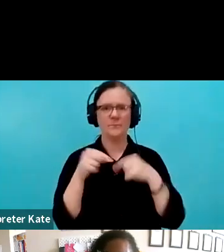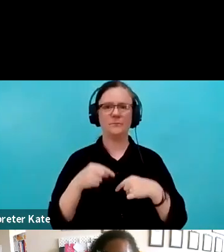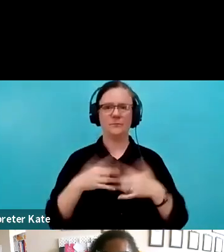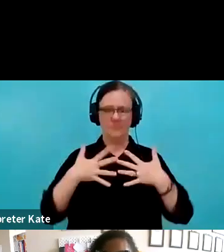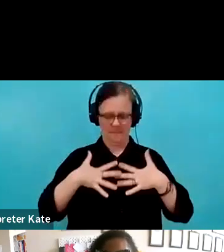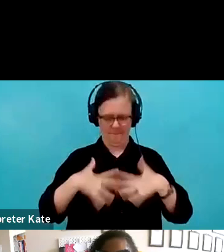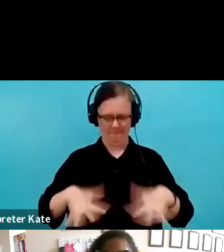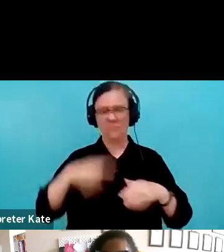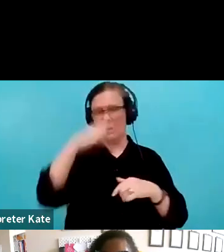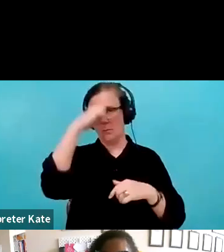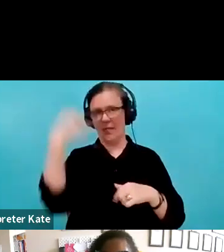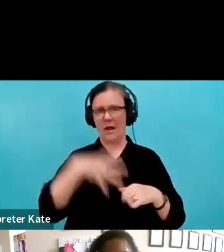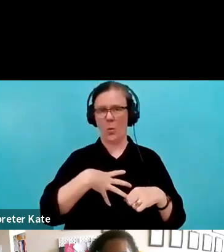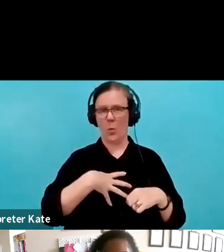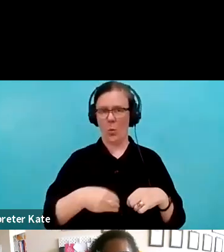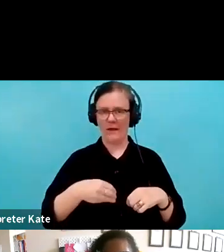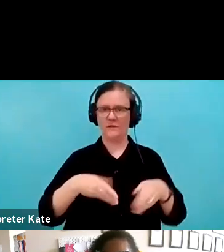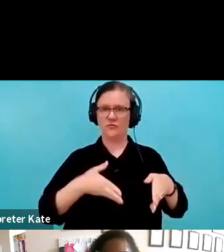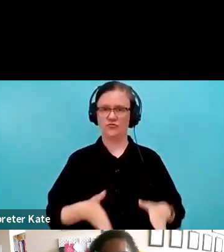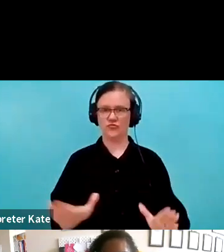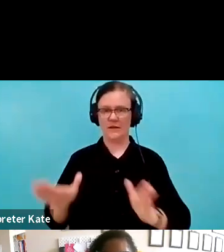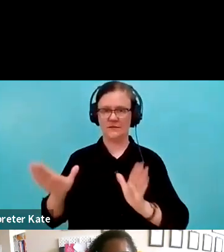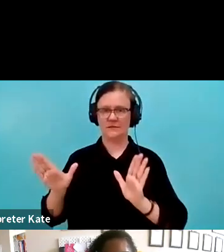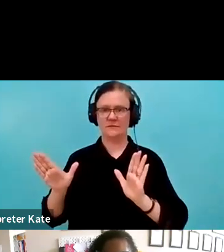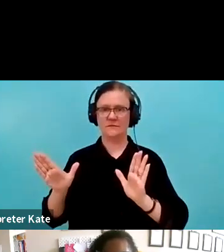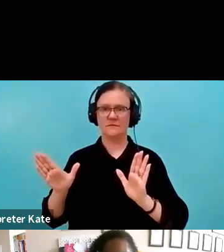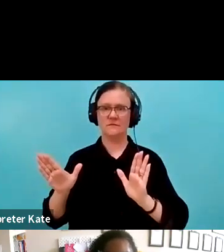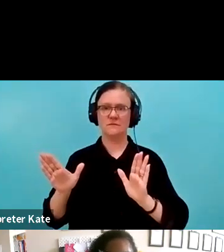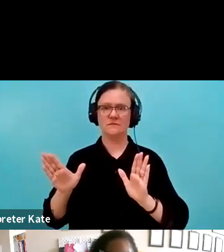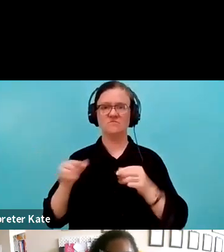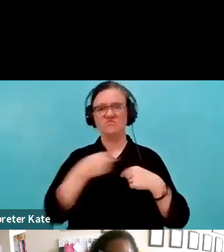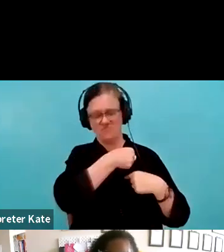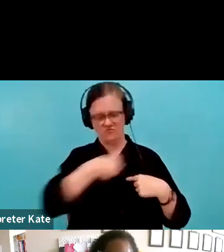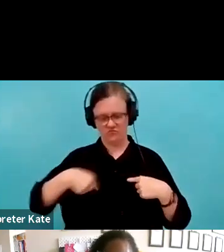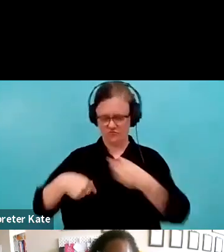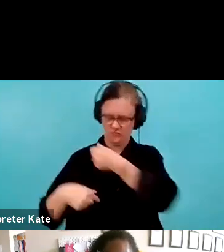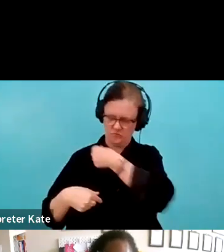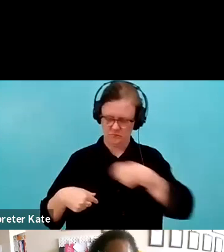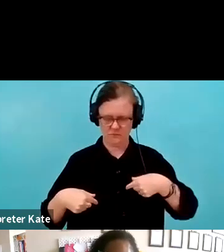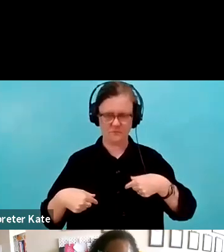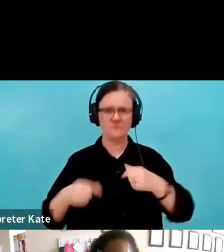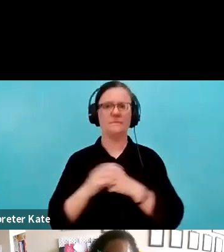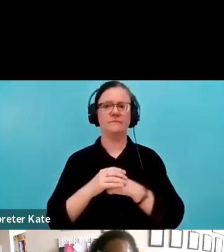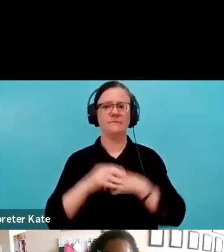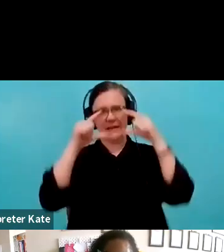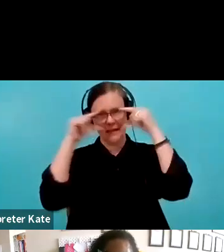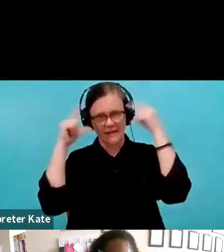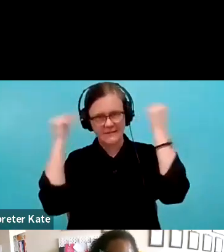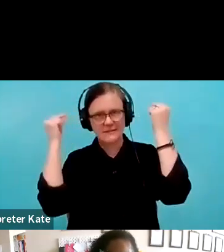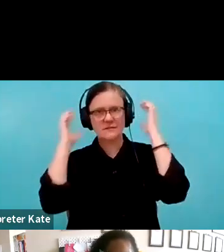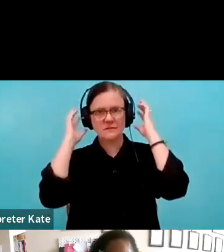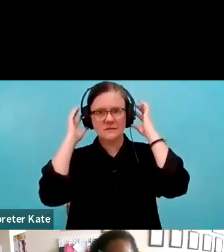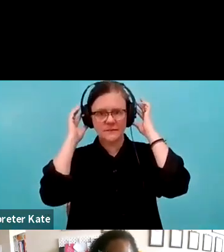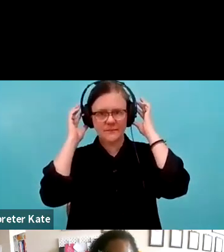and white dress today with kind of a crisscross pattern. I have glasses